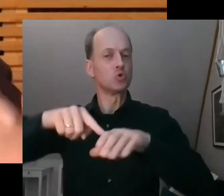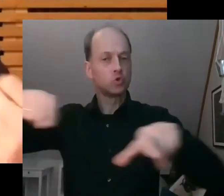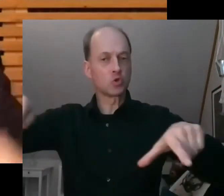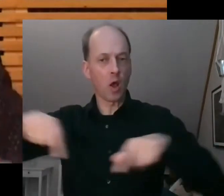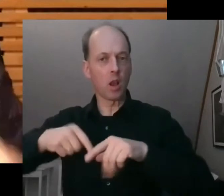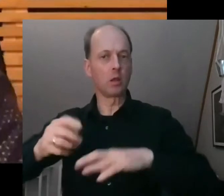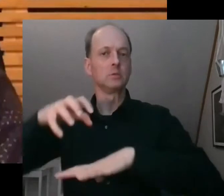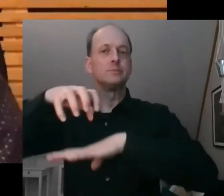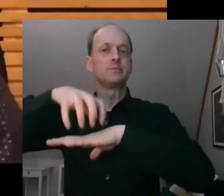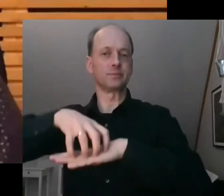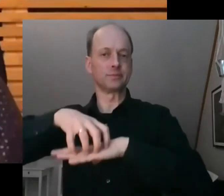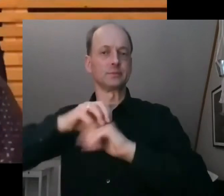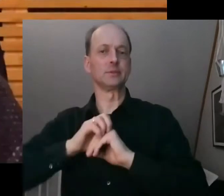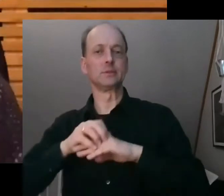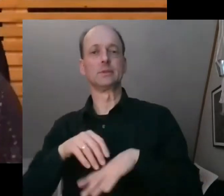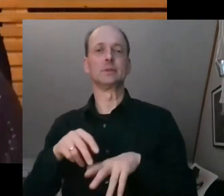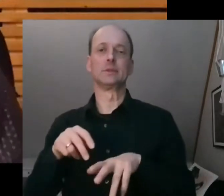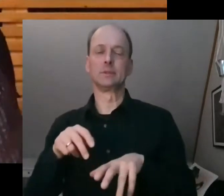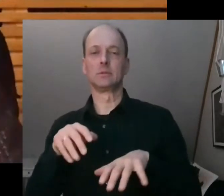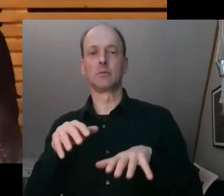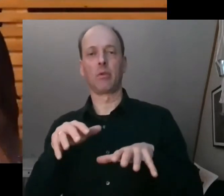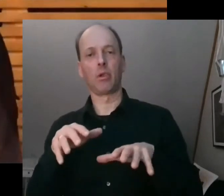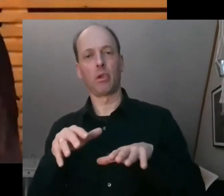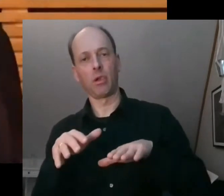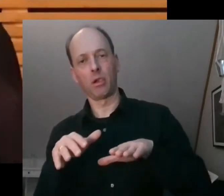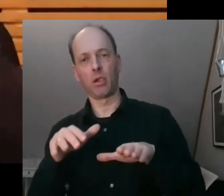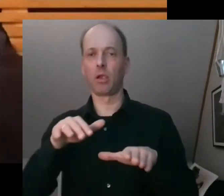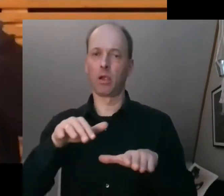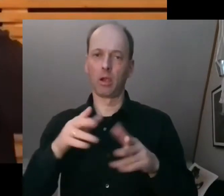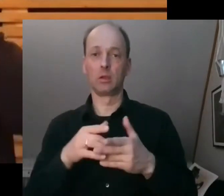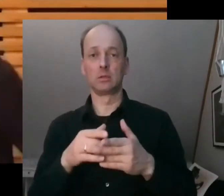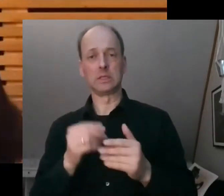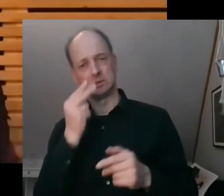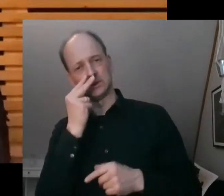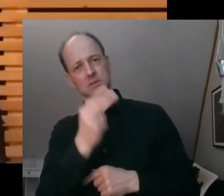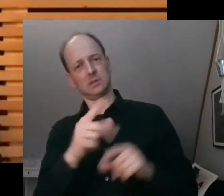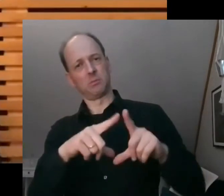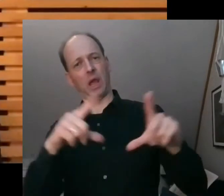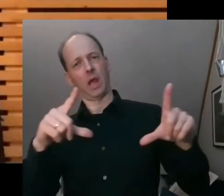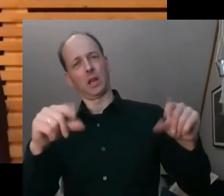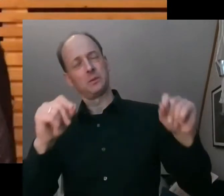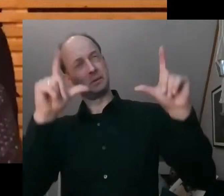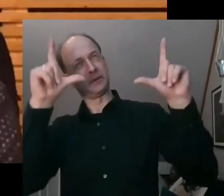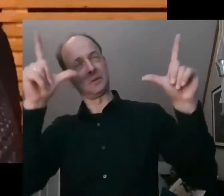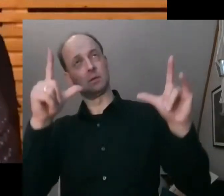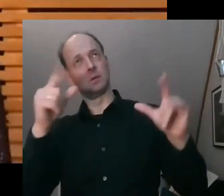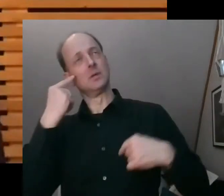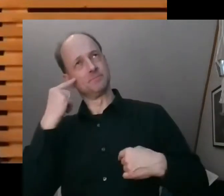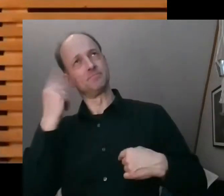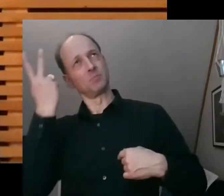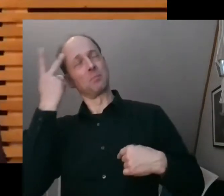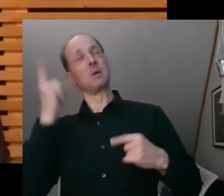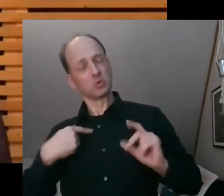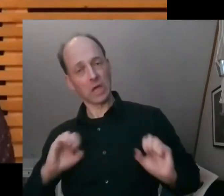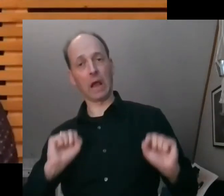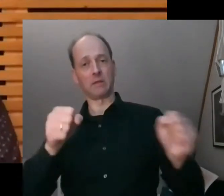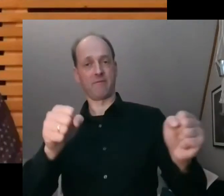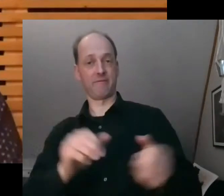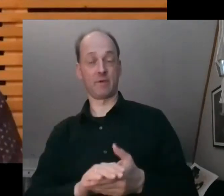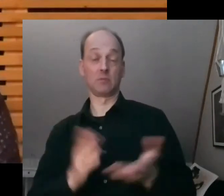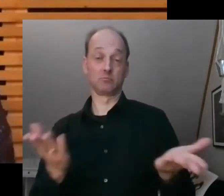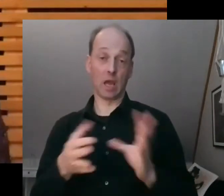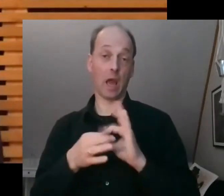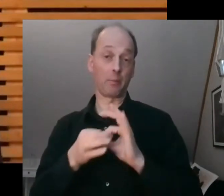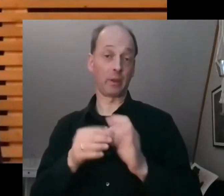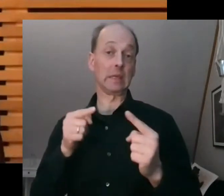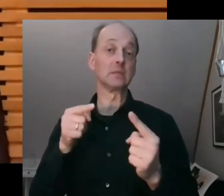is not, is more the picture where you say, okay, I need to become active here.